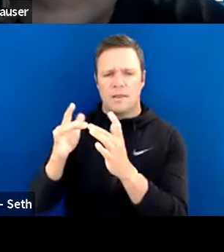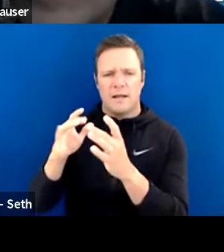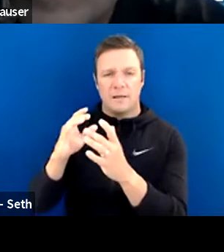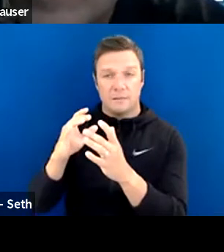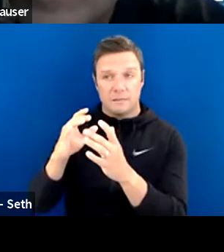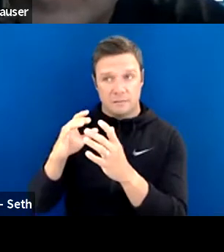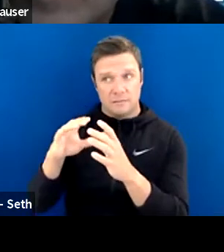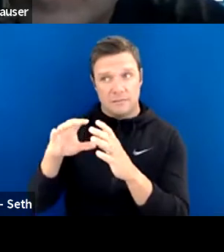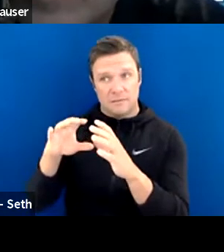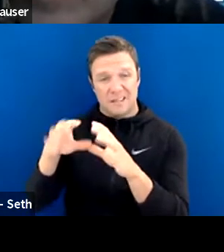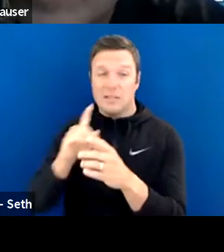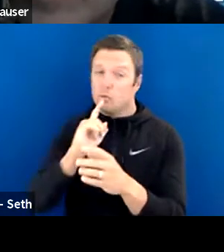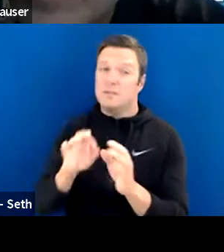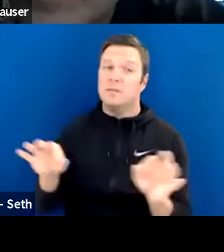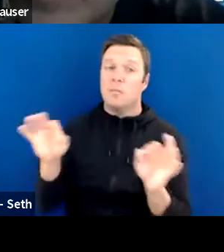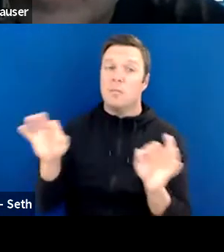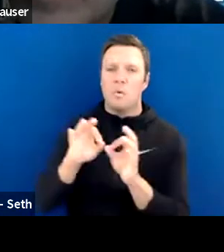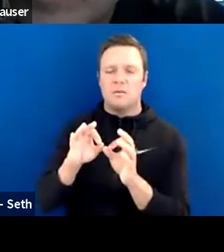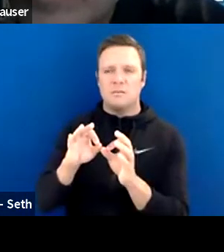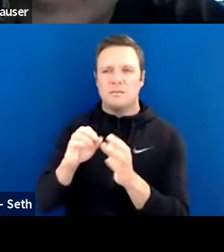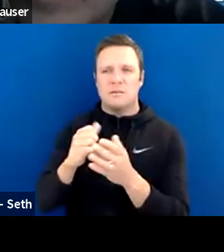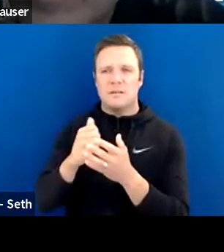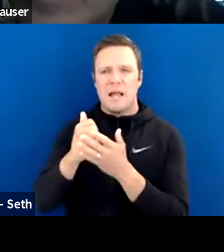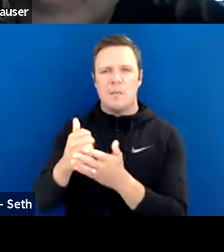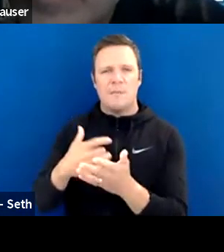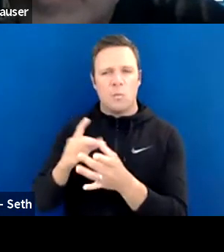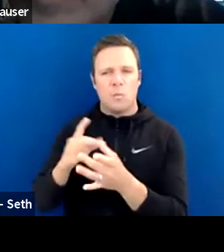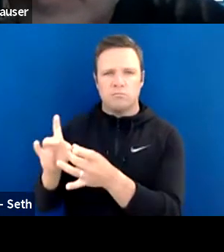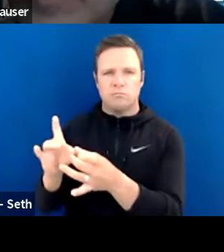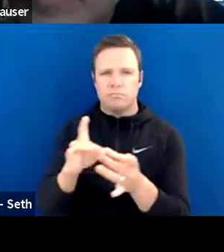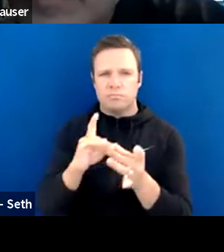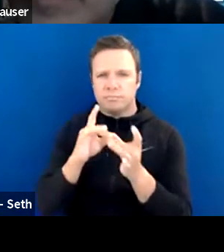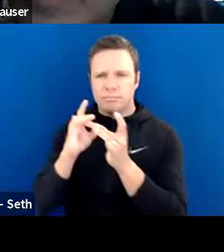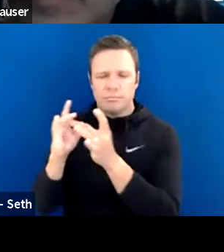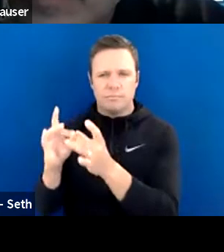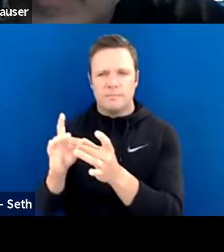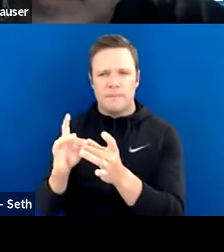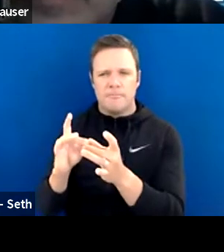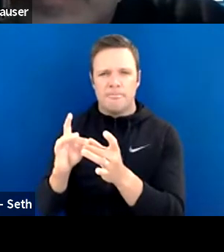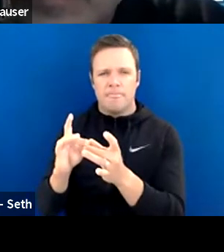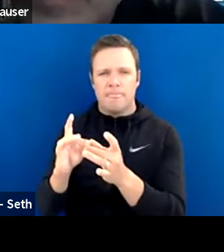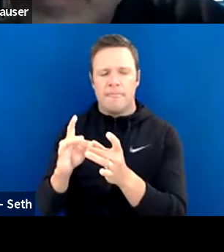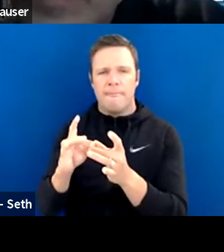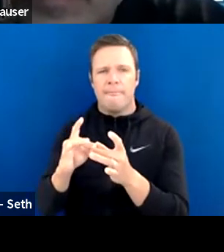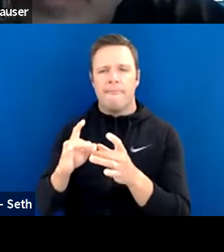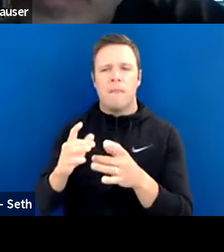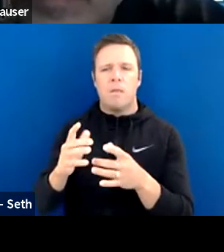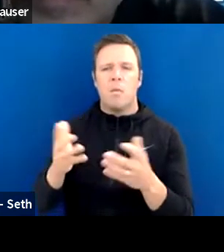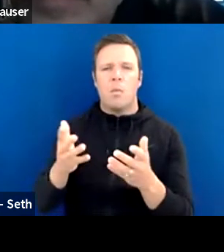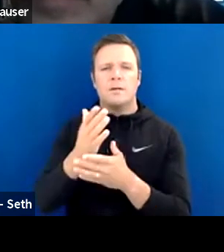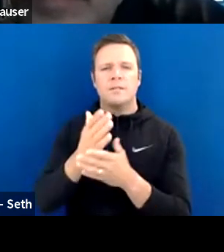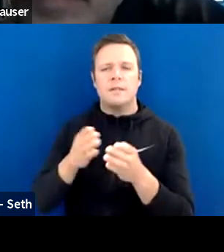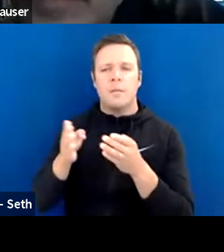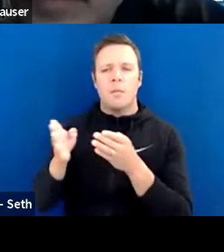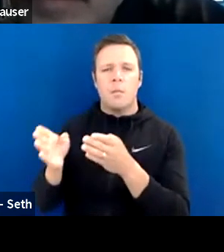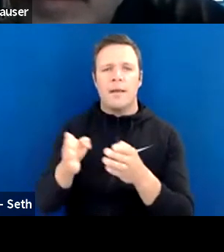that sense of community among students and with the instructors. So what are some methods that you have